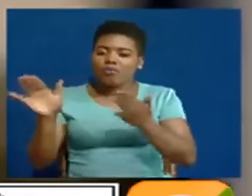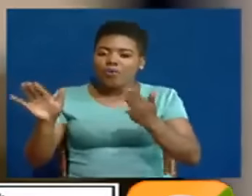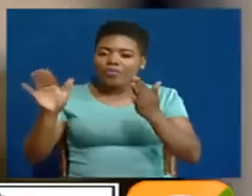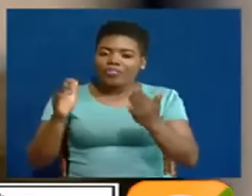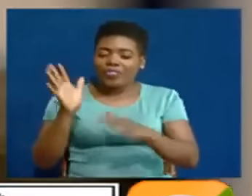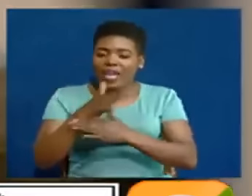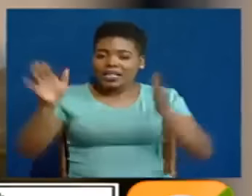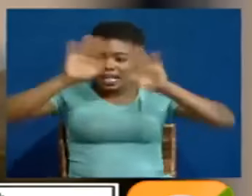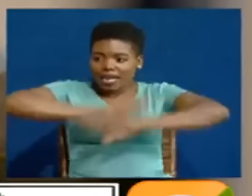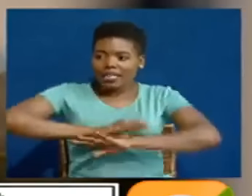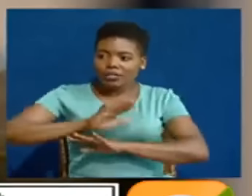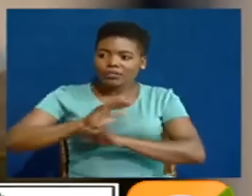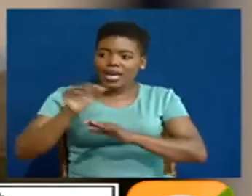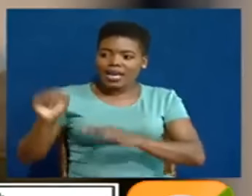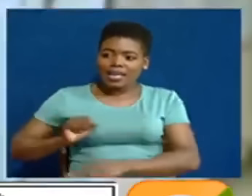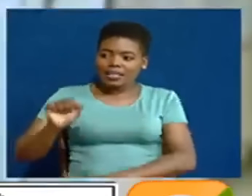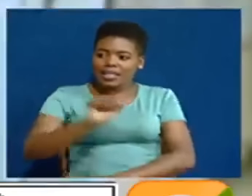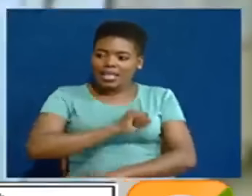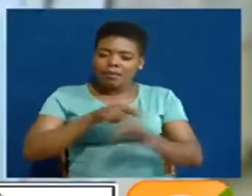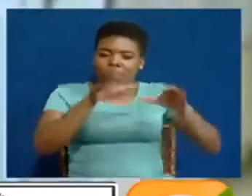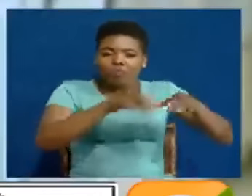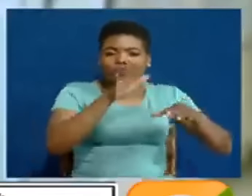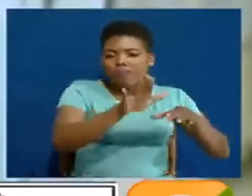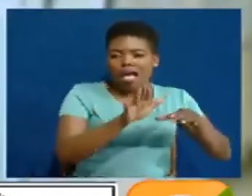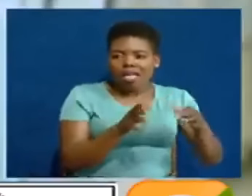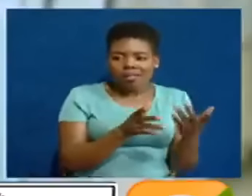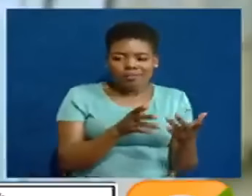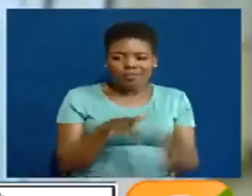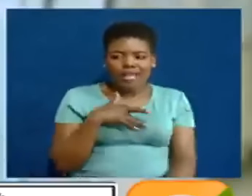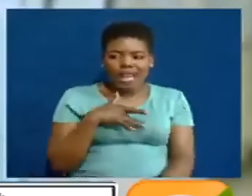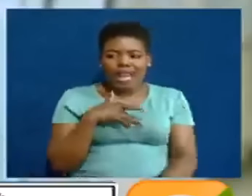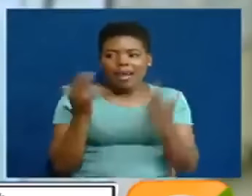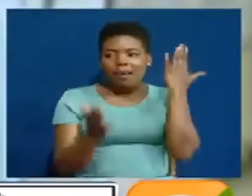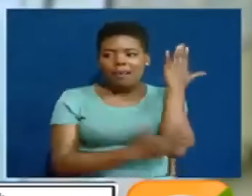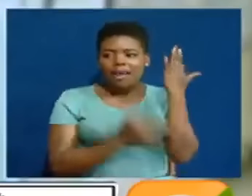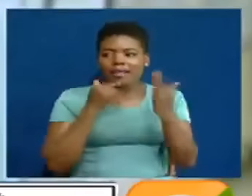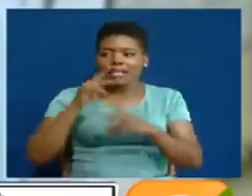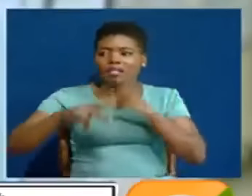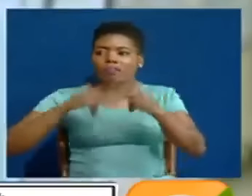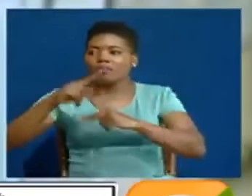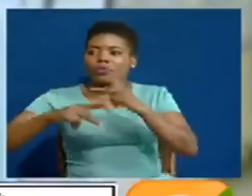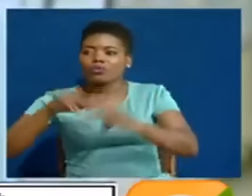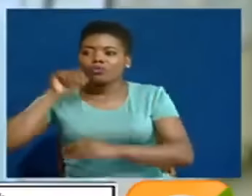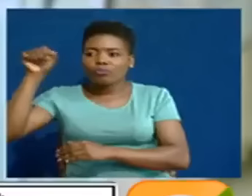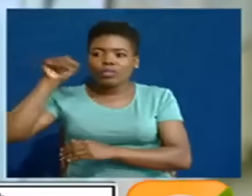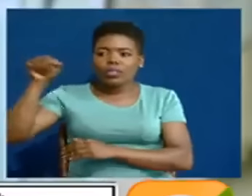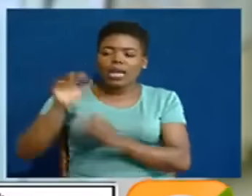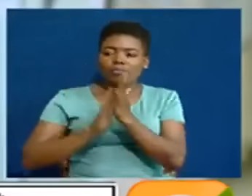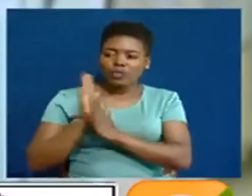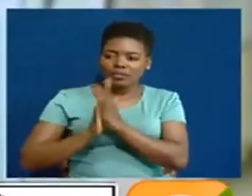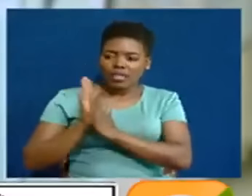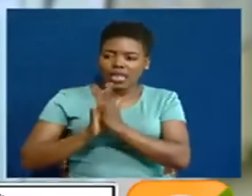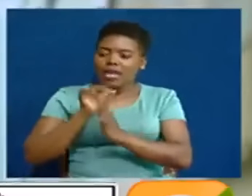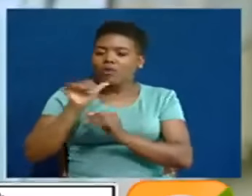the Senate, his allies had protested. They claimed the process to oust him was politically motivated and